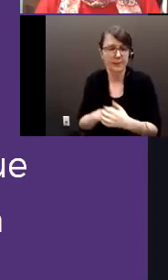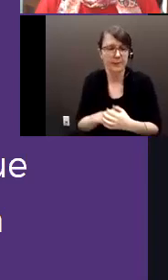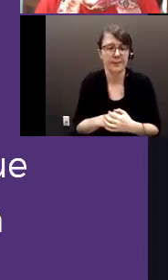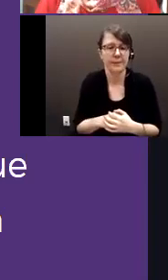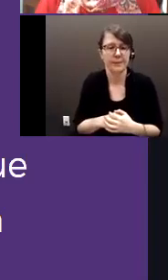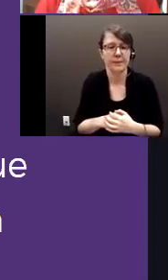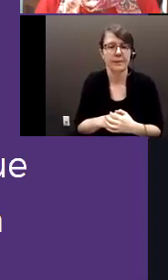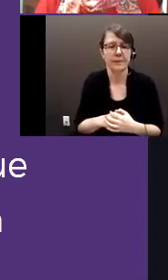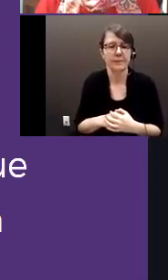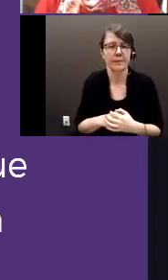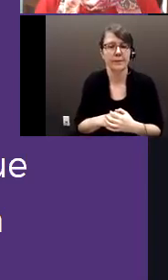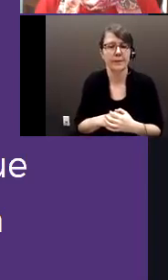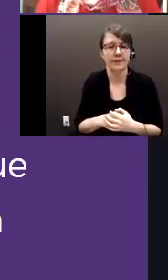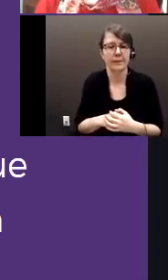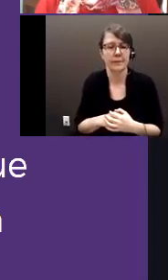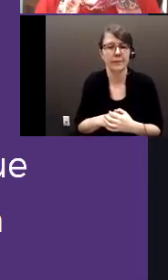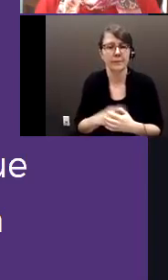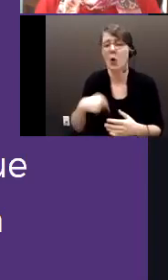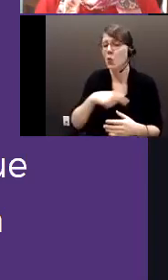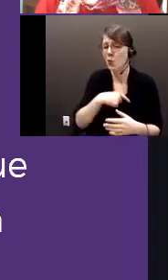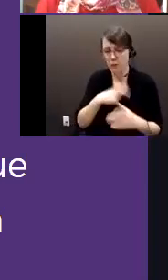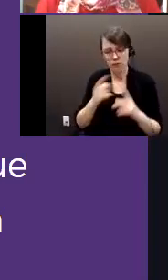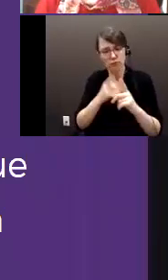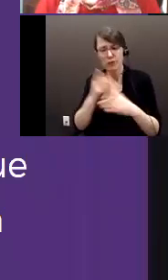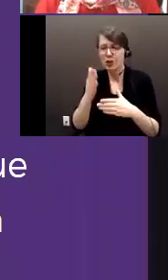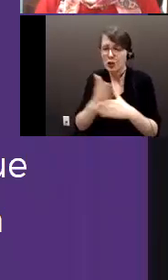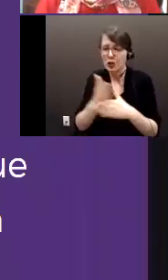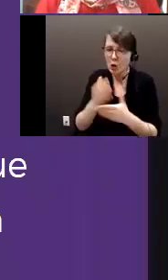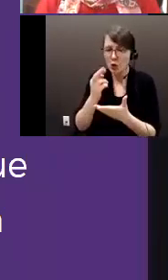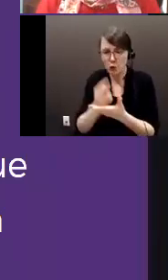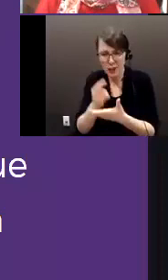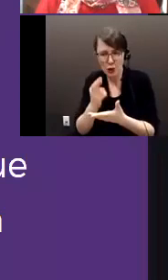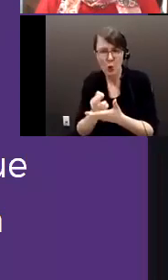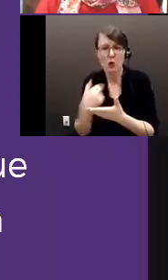of our own resources that we've developed over the years.